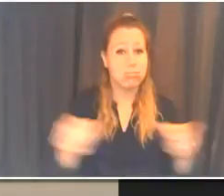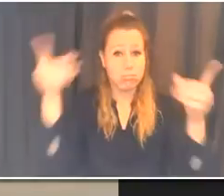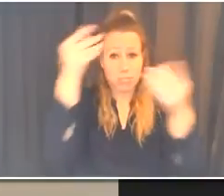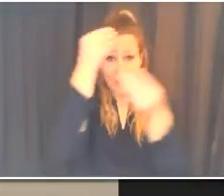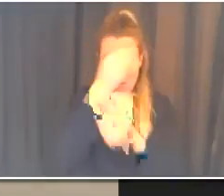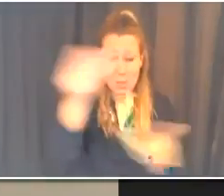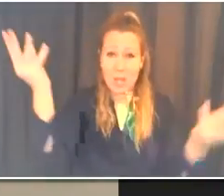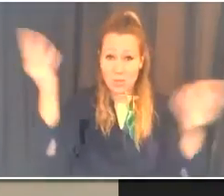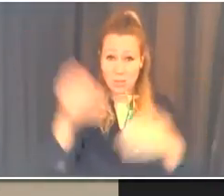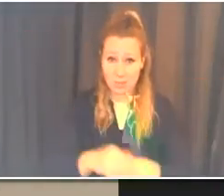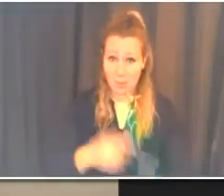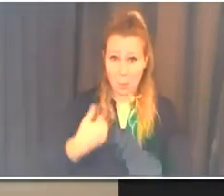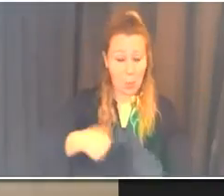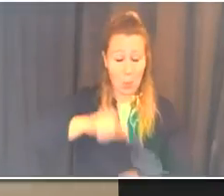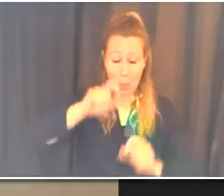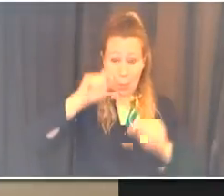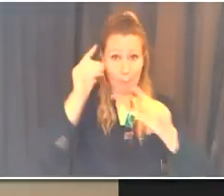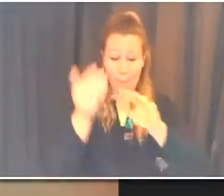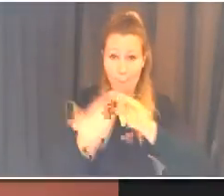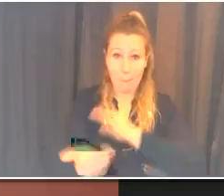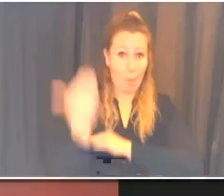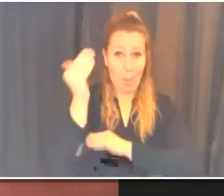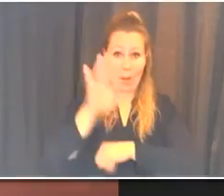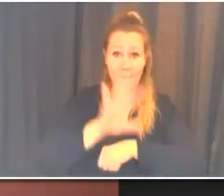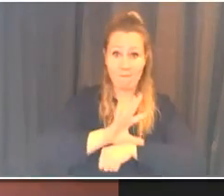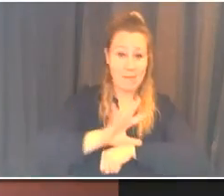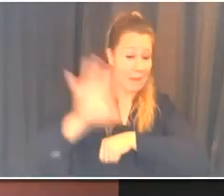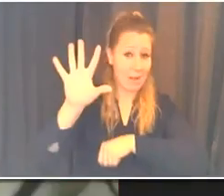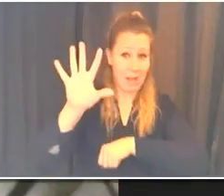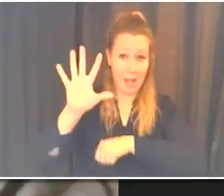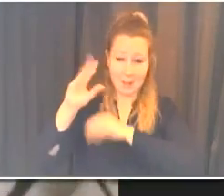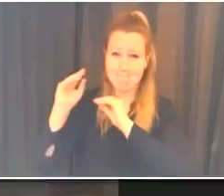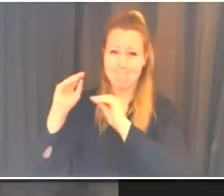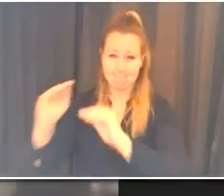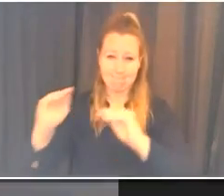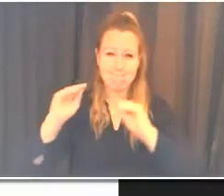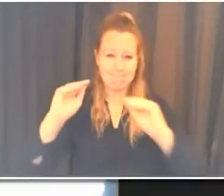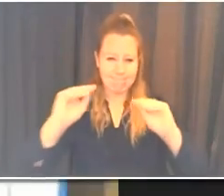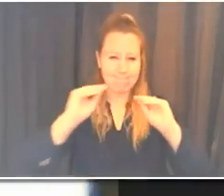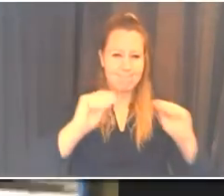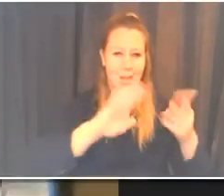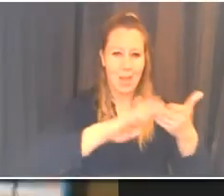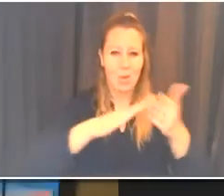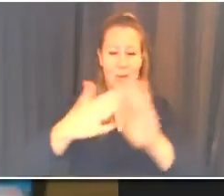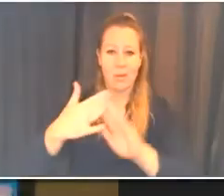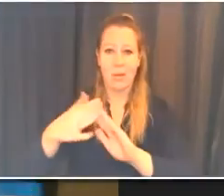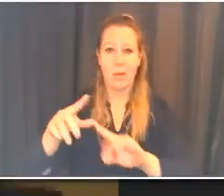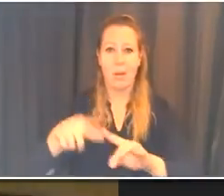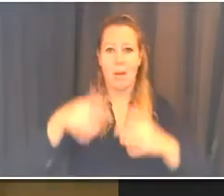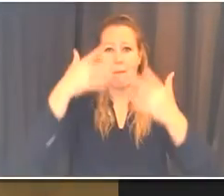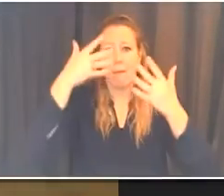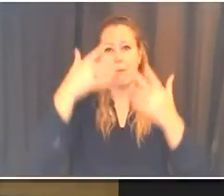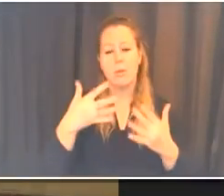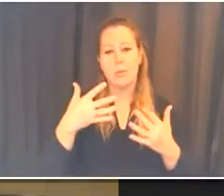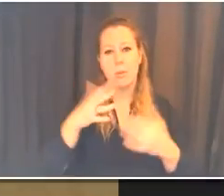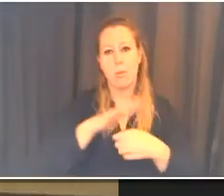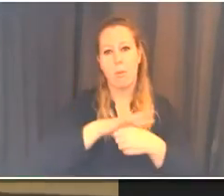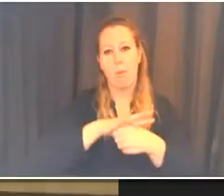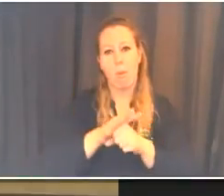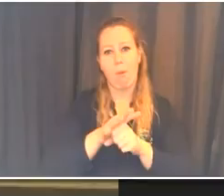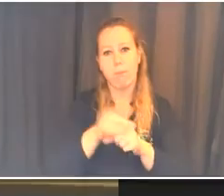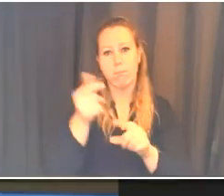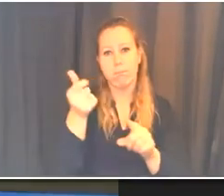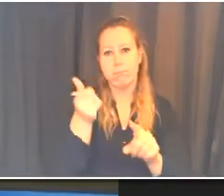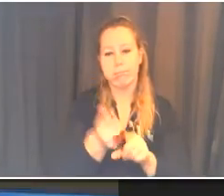what we did I am going to switch my camera if that is possible uh in three hours of work uh we the